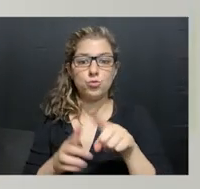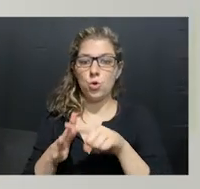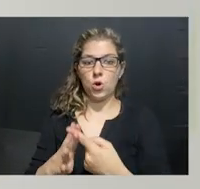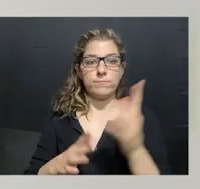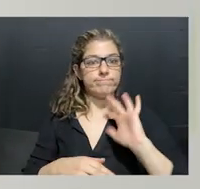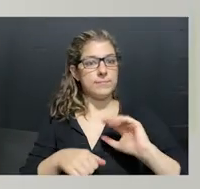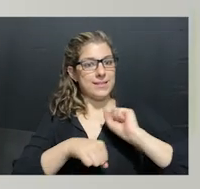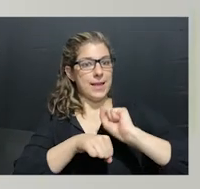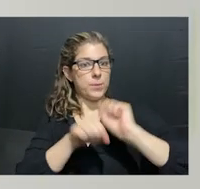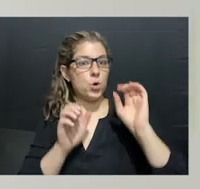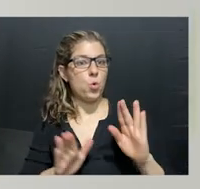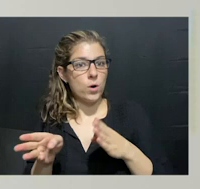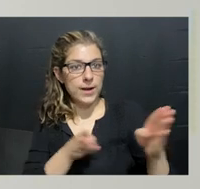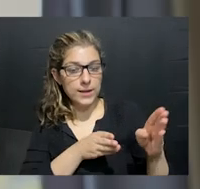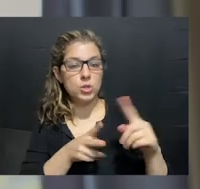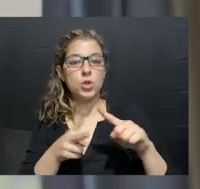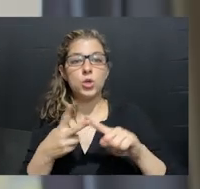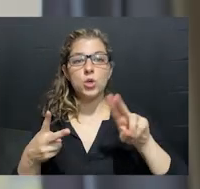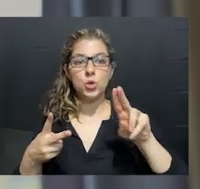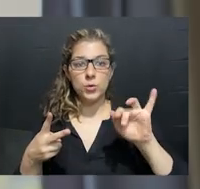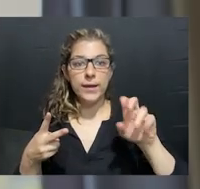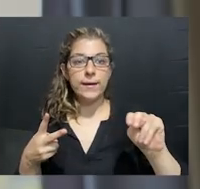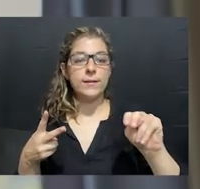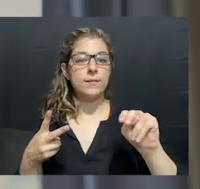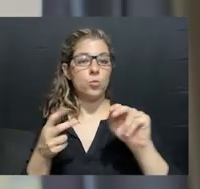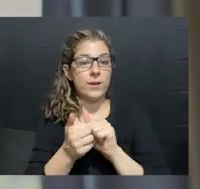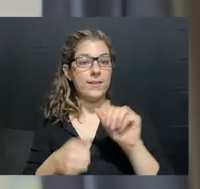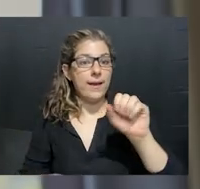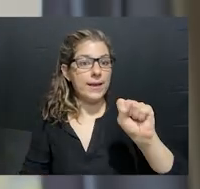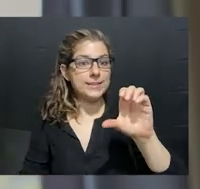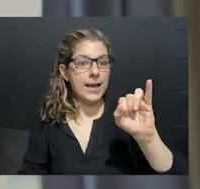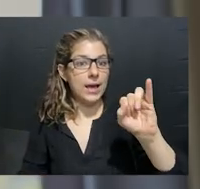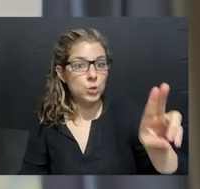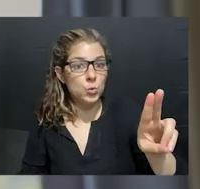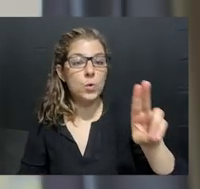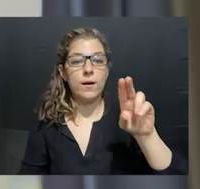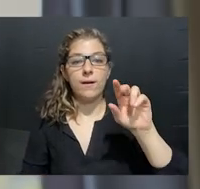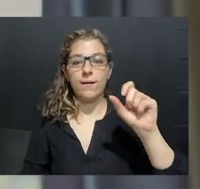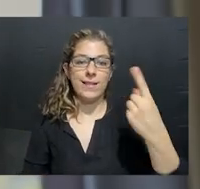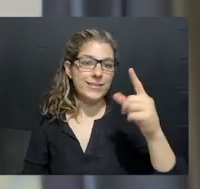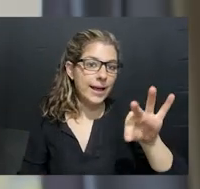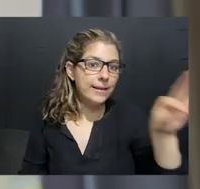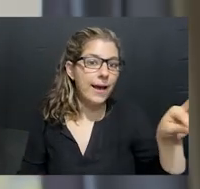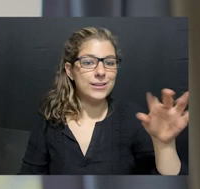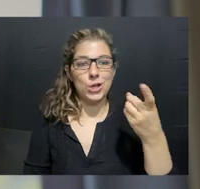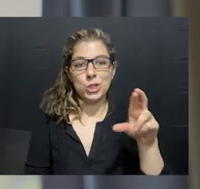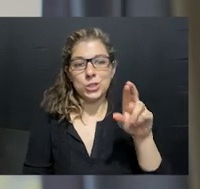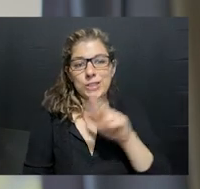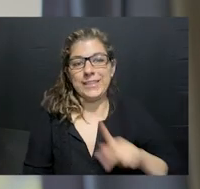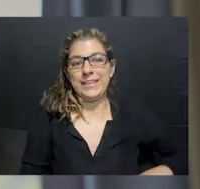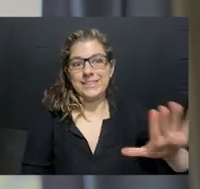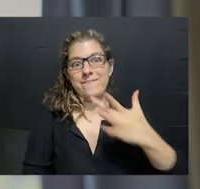labor organizer and as a unionist with SEIU 1199, Dr. King's favorite union. That's